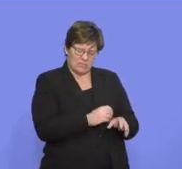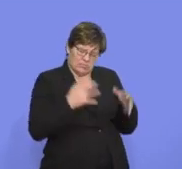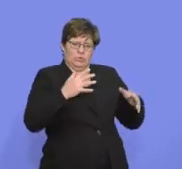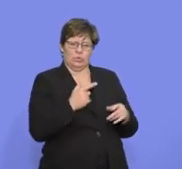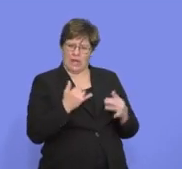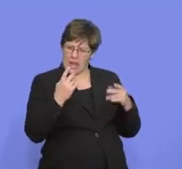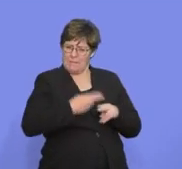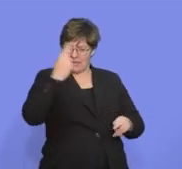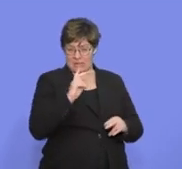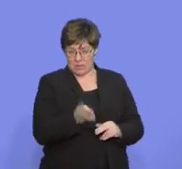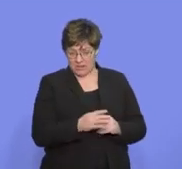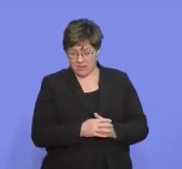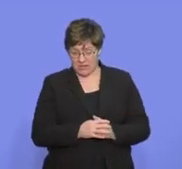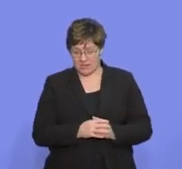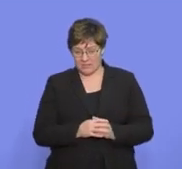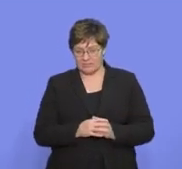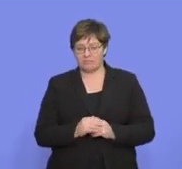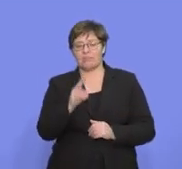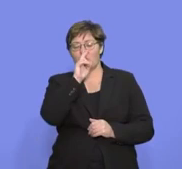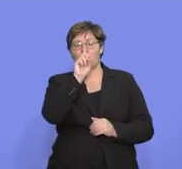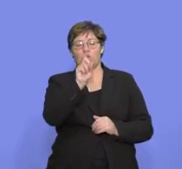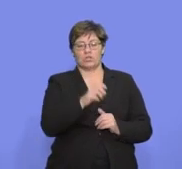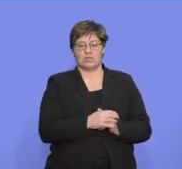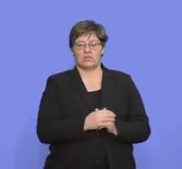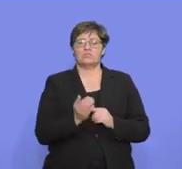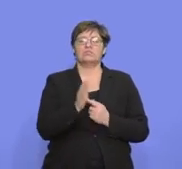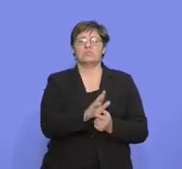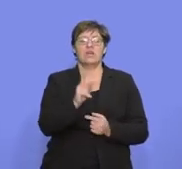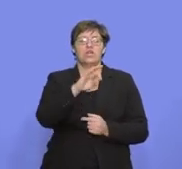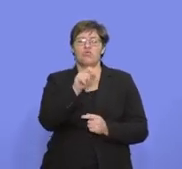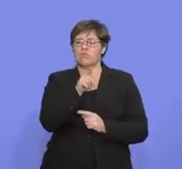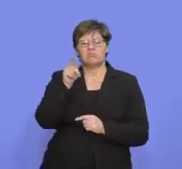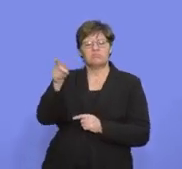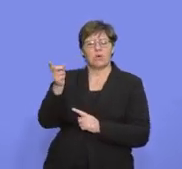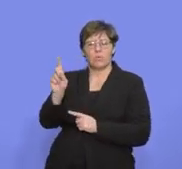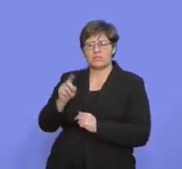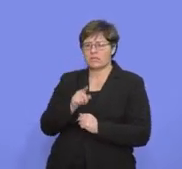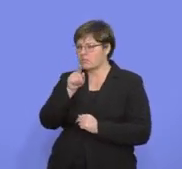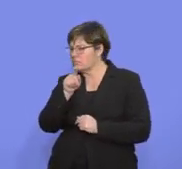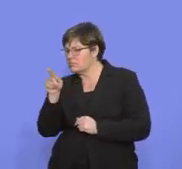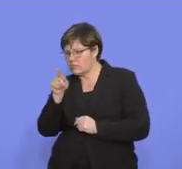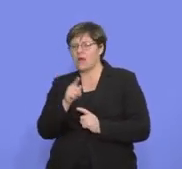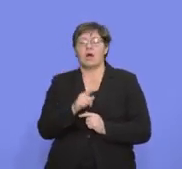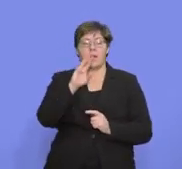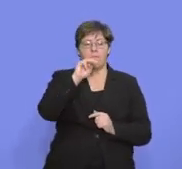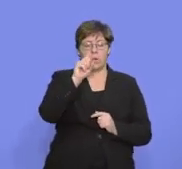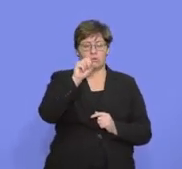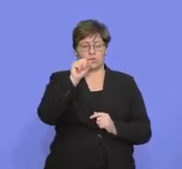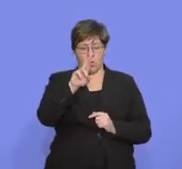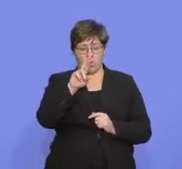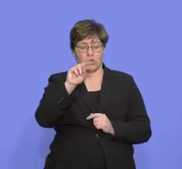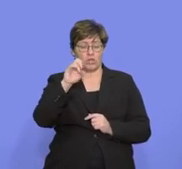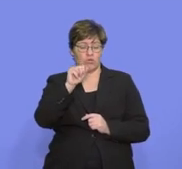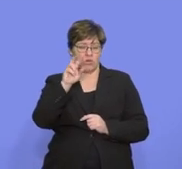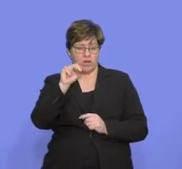you. Right, let's look at some questions. Indicate the type of neuron in the diagram. Obviously, that will be a motor neuron.